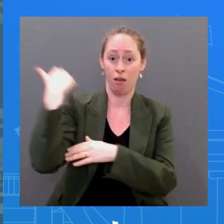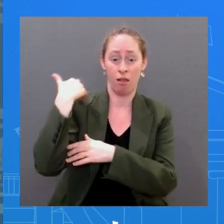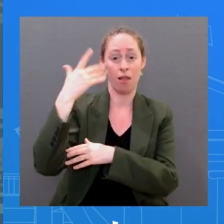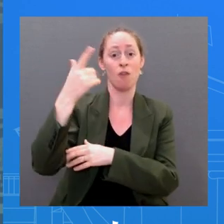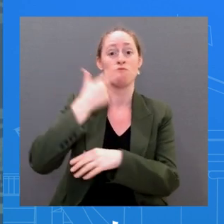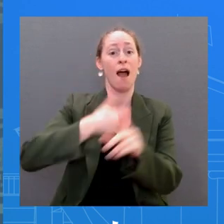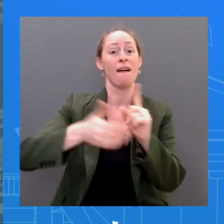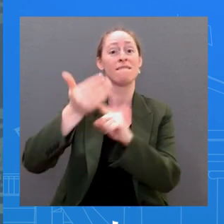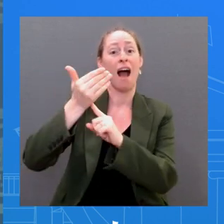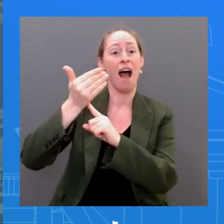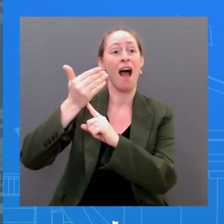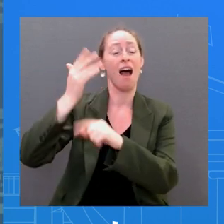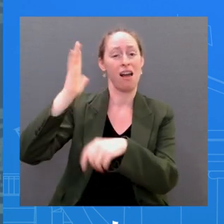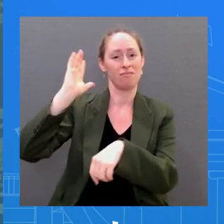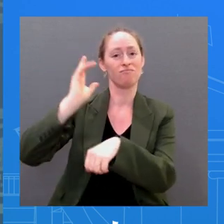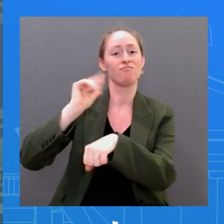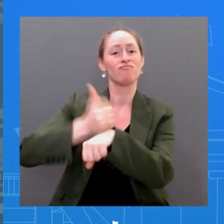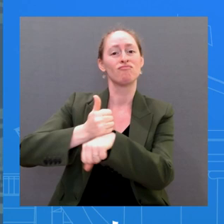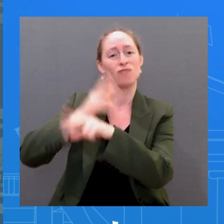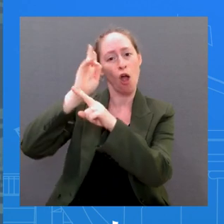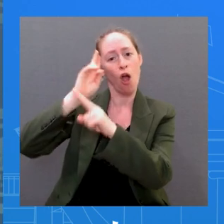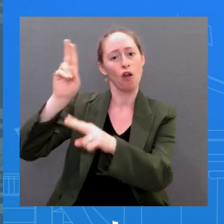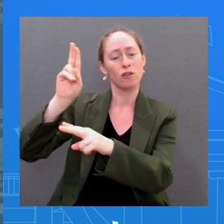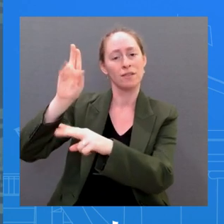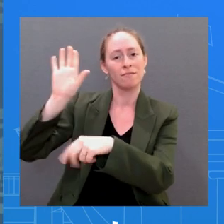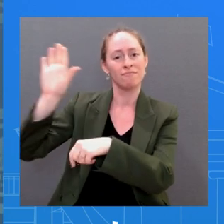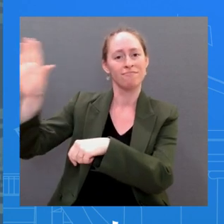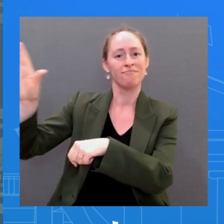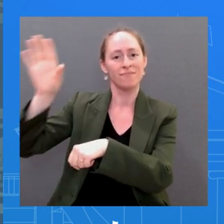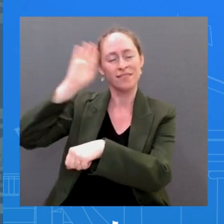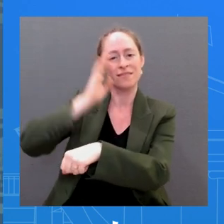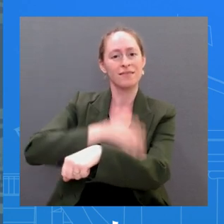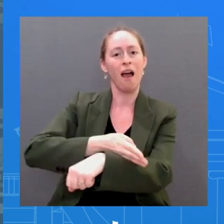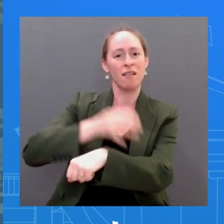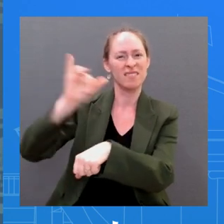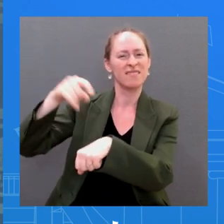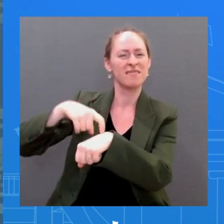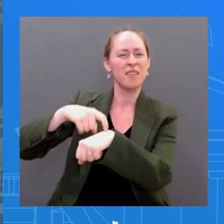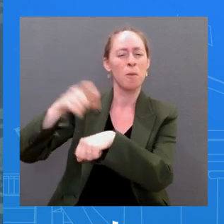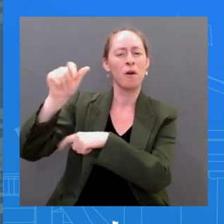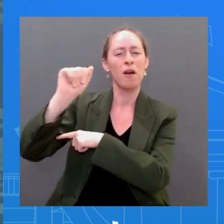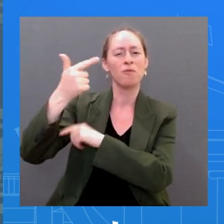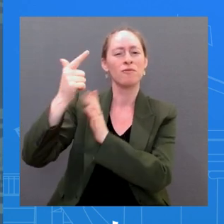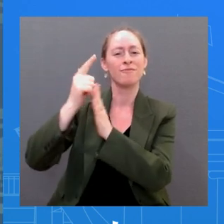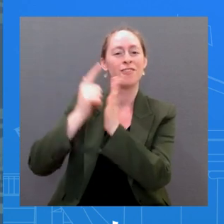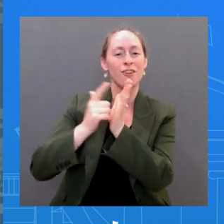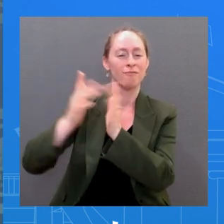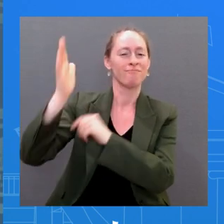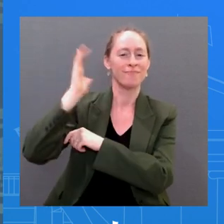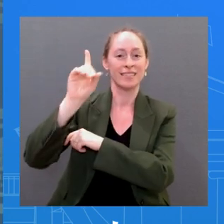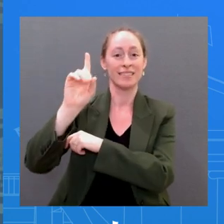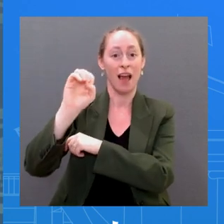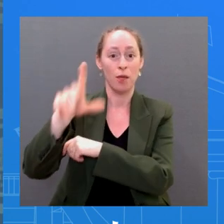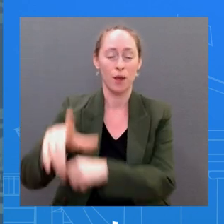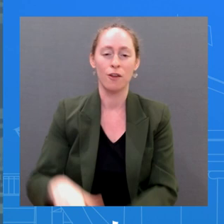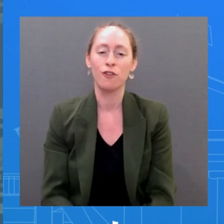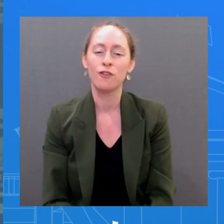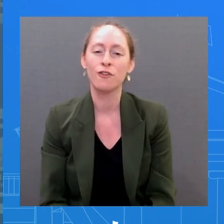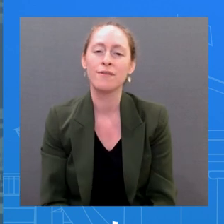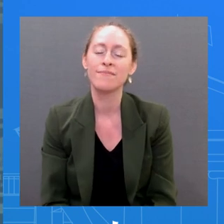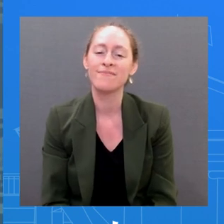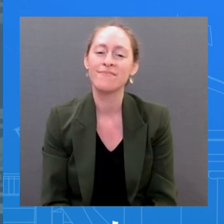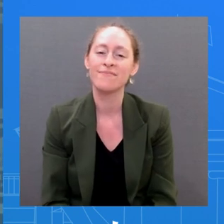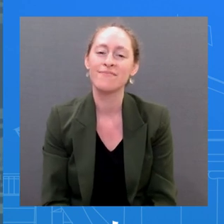attorney general in Delaware. He has talked about expanding background checks. I have talked about it. He has talked about it. We've all talked about